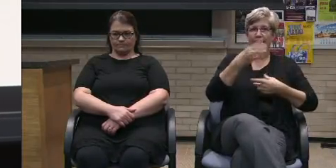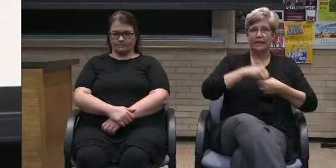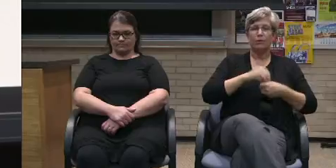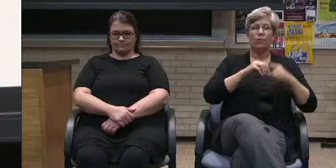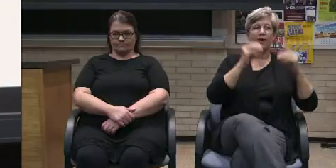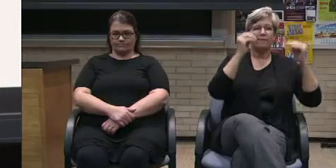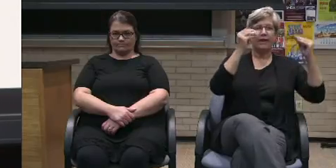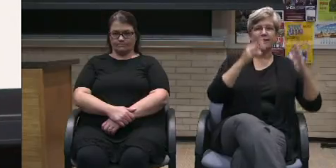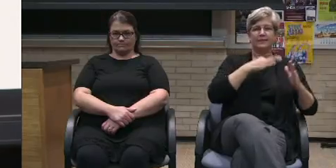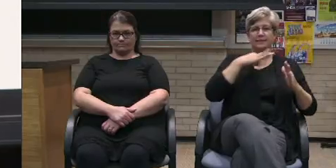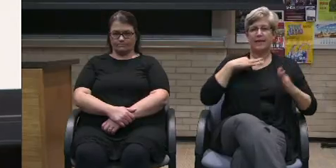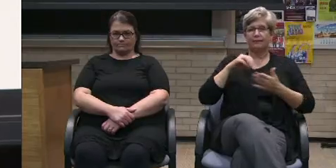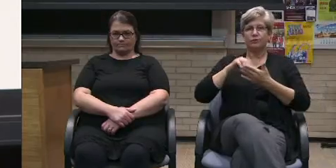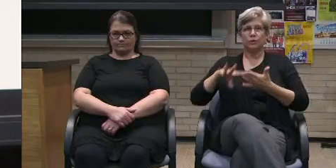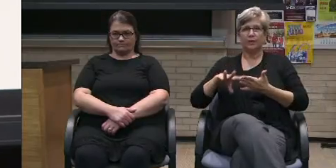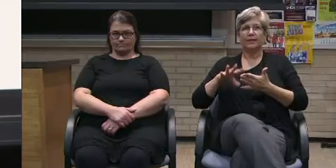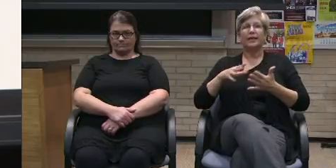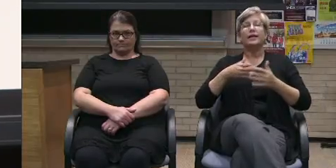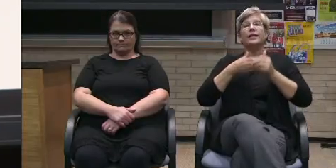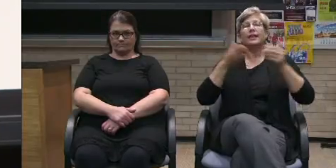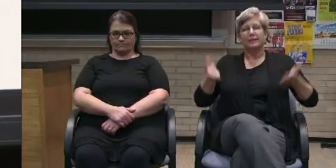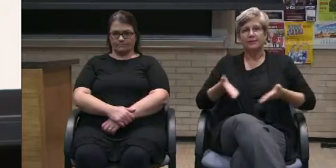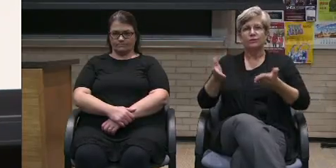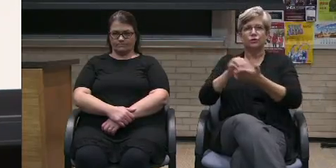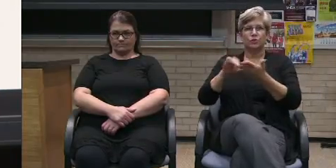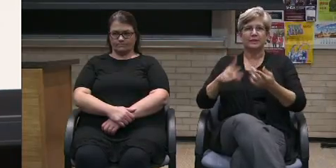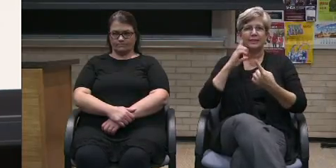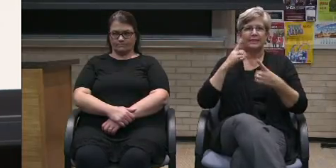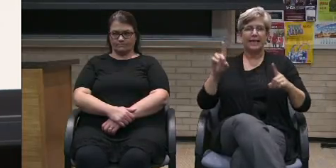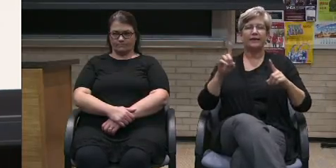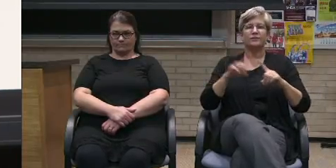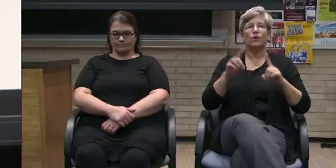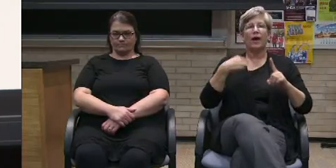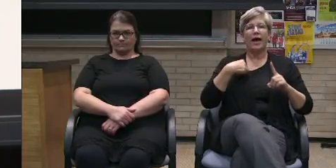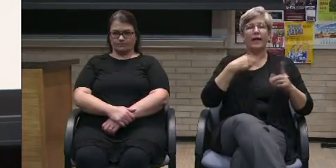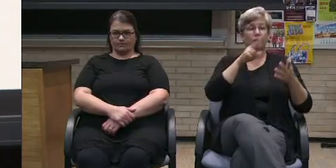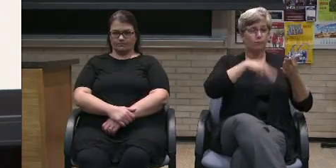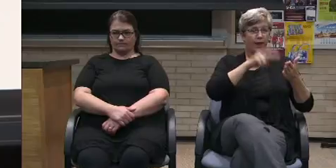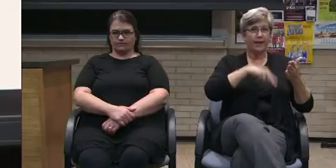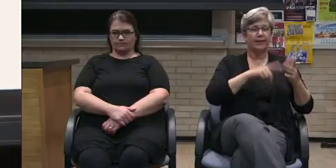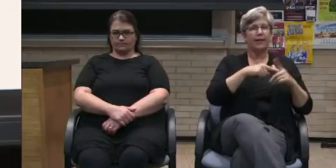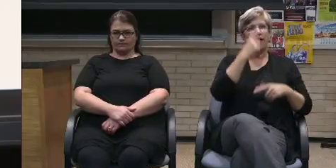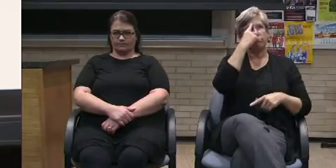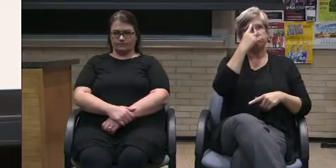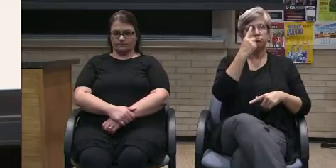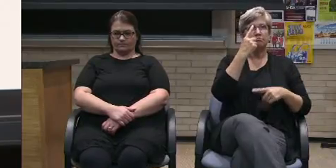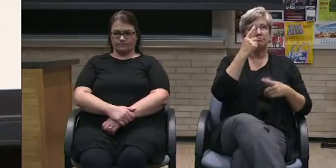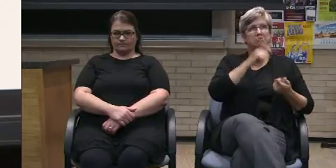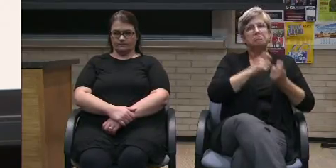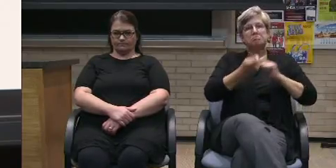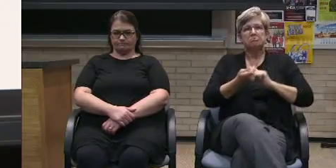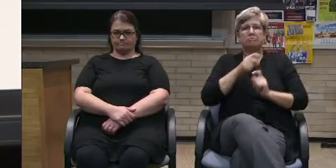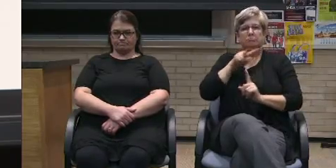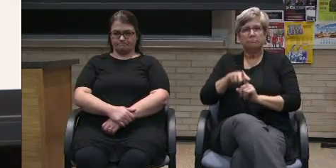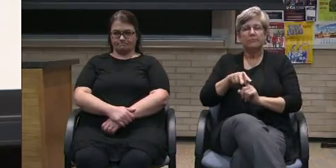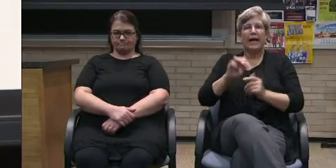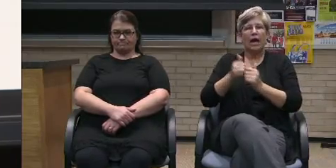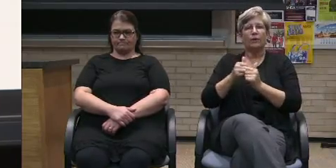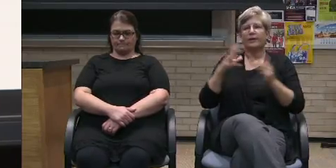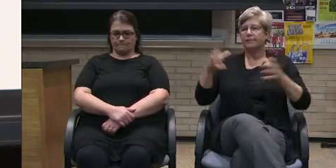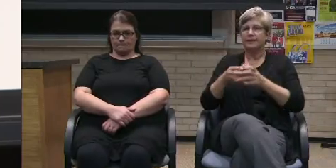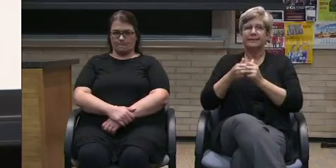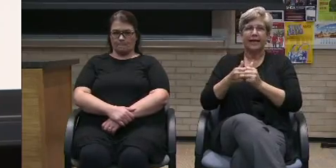student engagement is a driver of student success. So I adapt that to think about how can I get faculty and staff and students together. $5 Friday, you